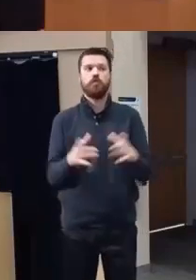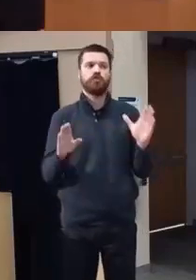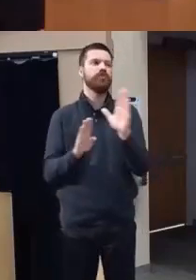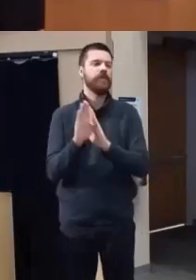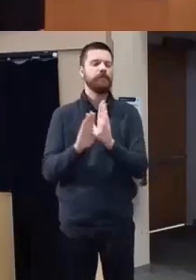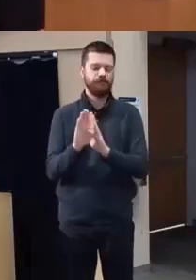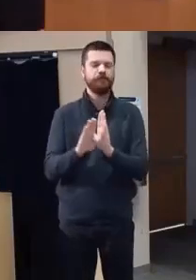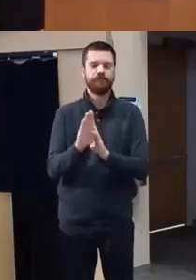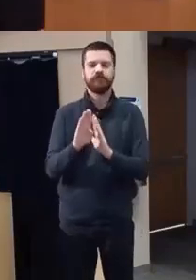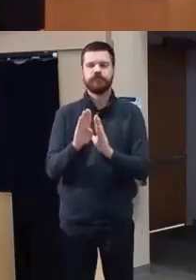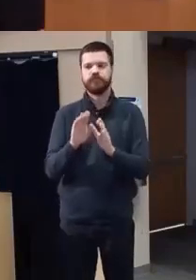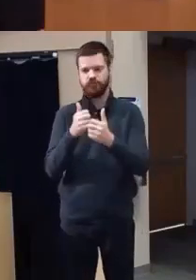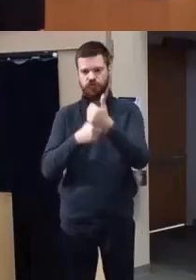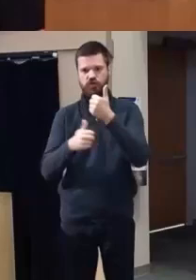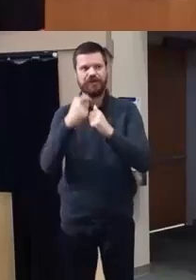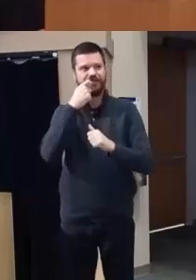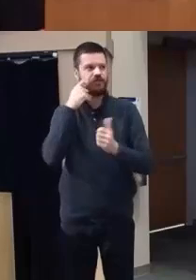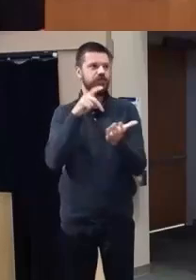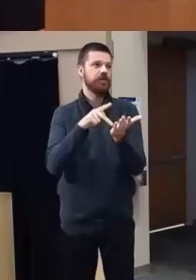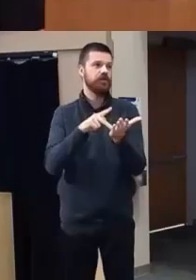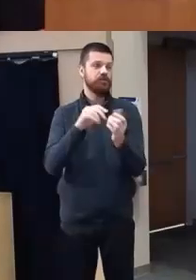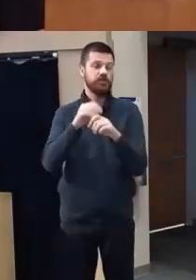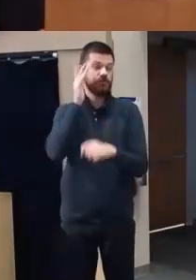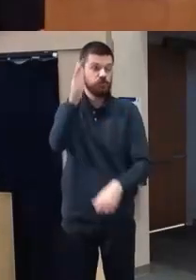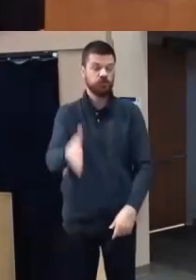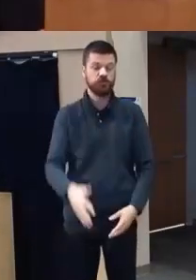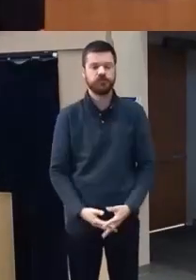develop in addiction psychiatry in the future.